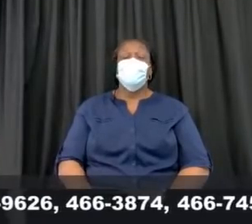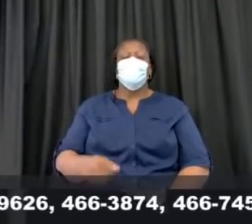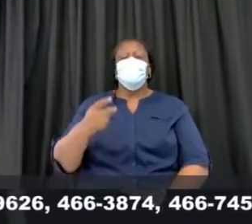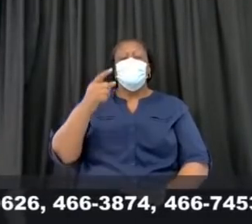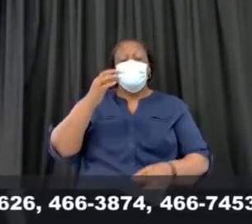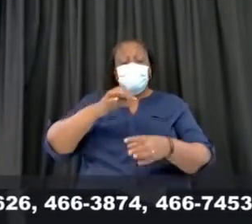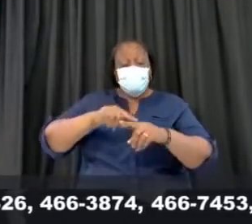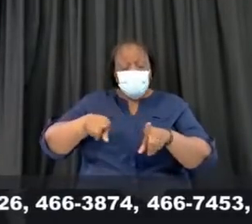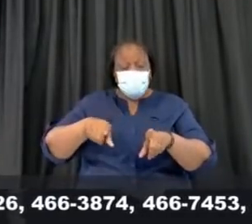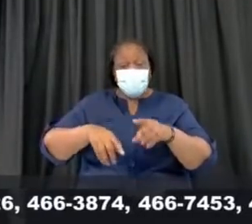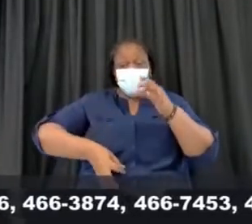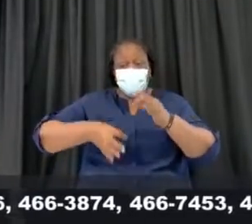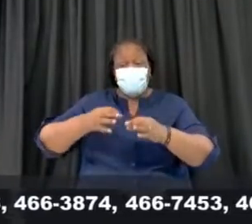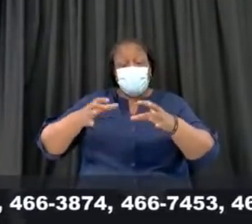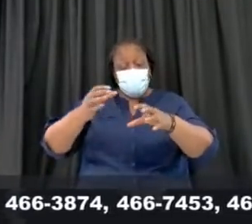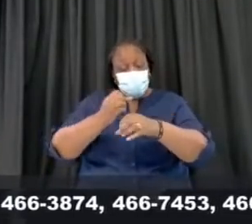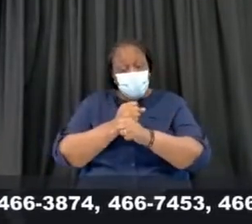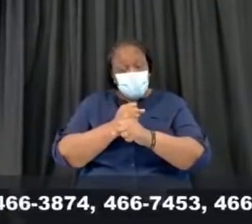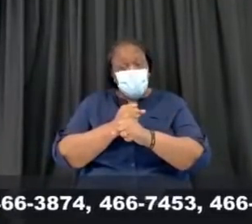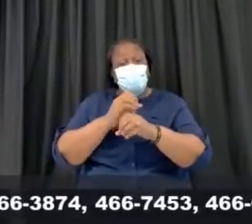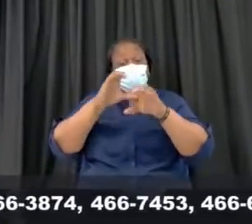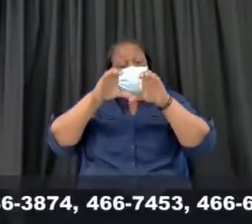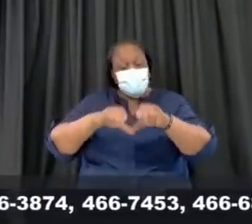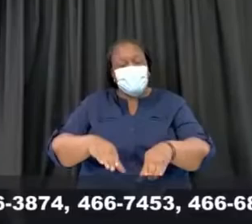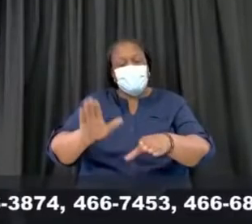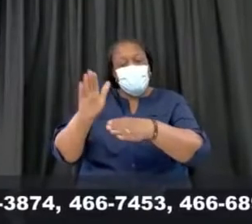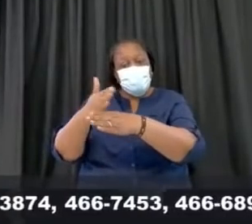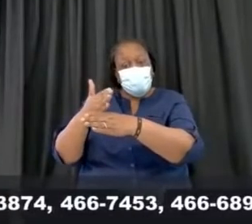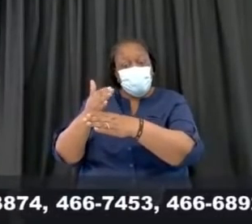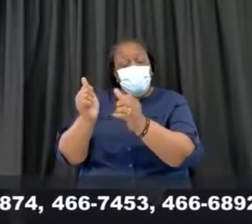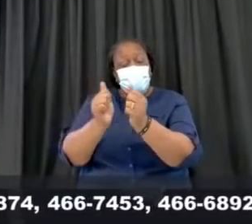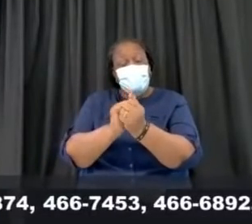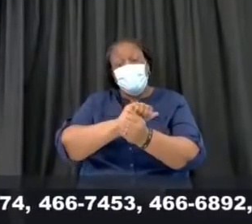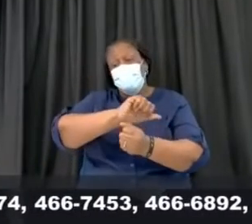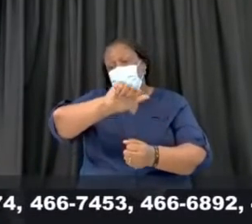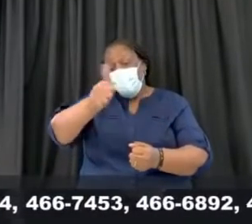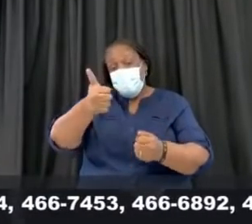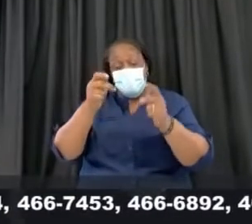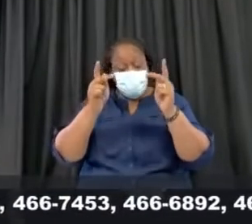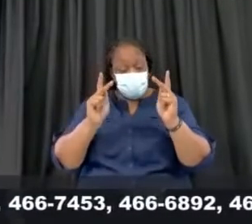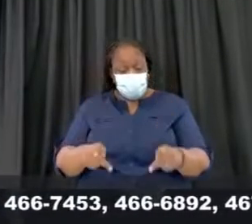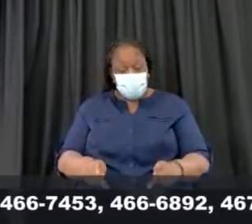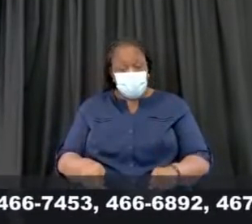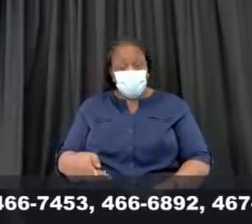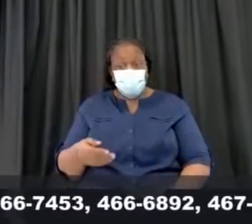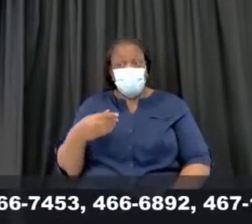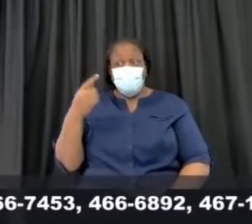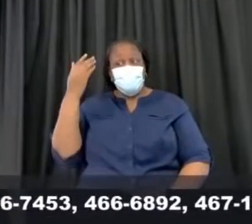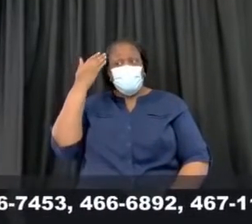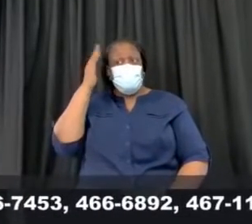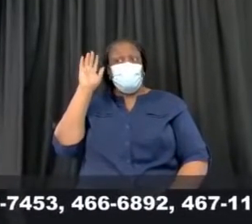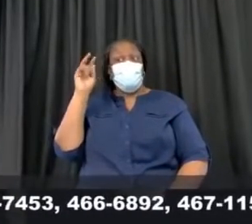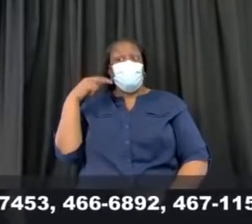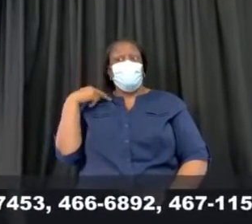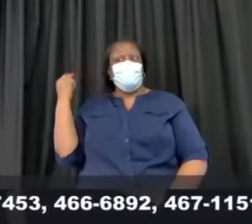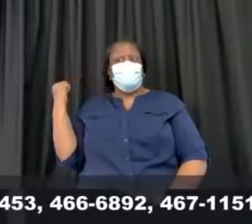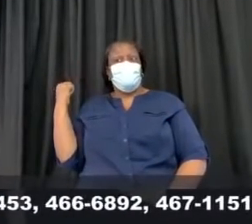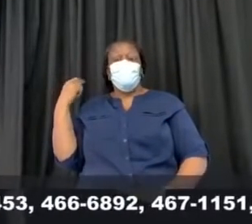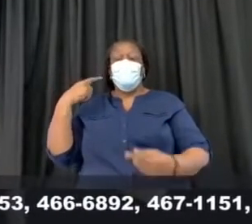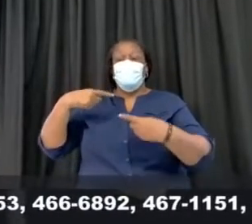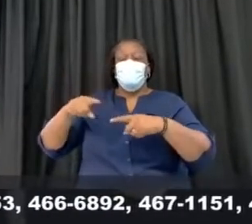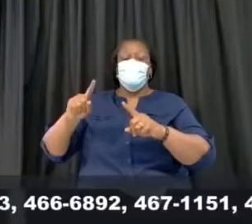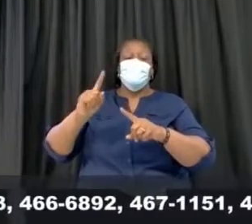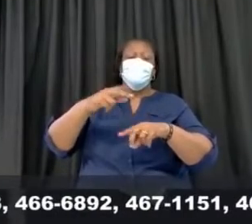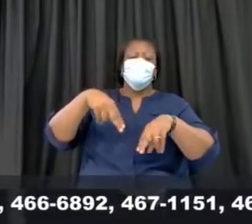means that you will have viral particles or virus multiplying in your nostrils, and you can